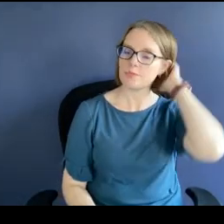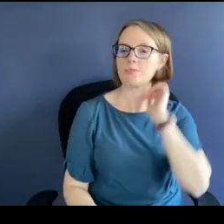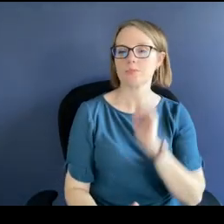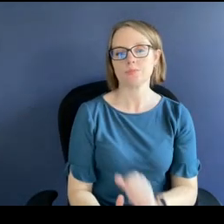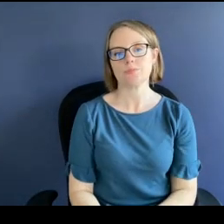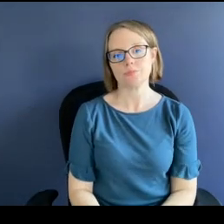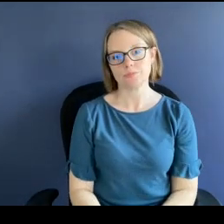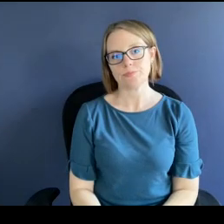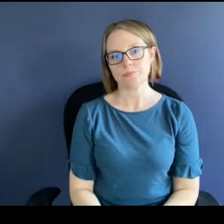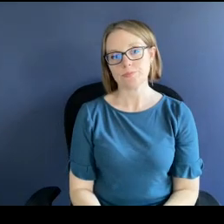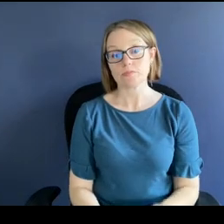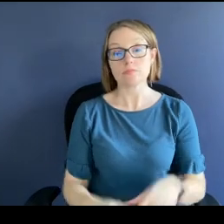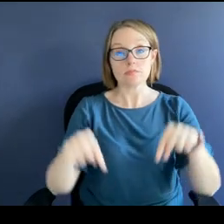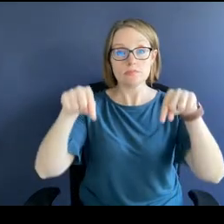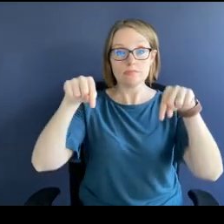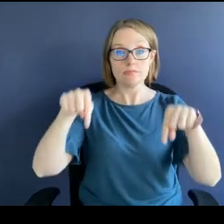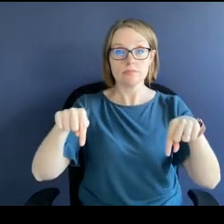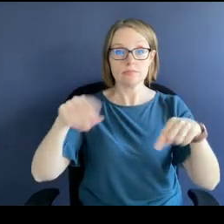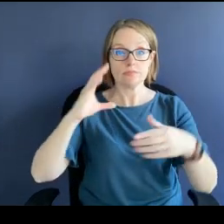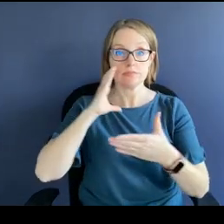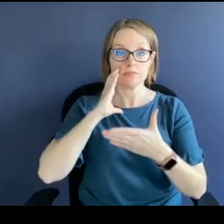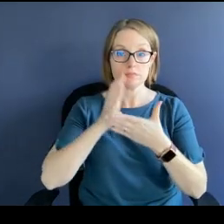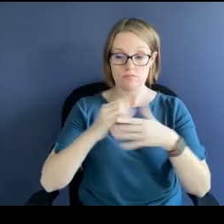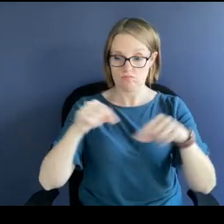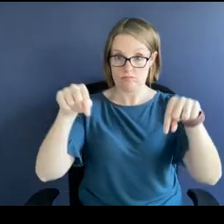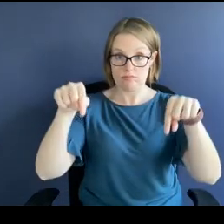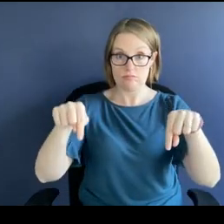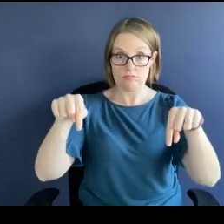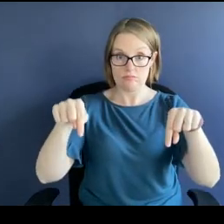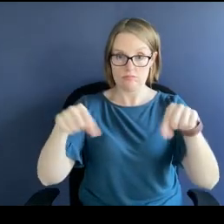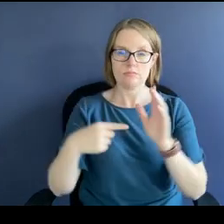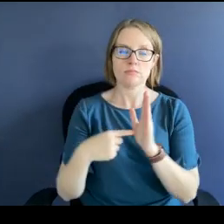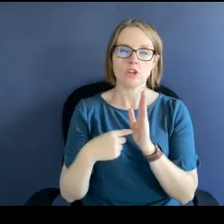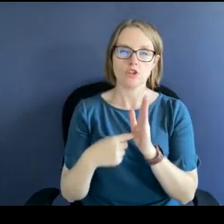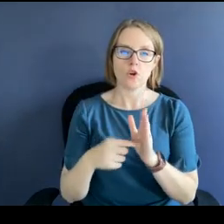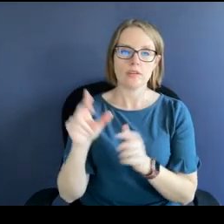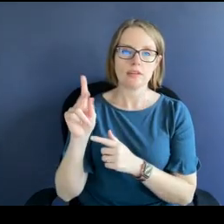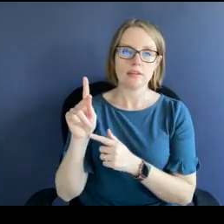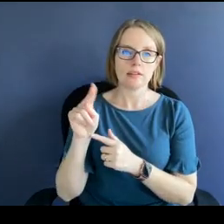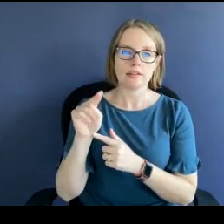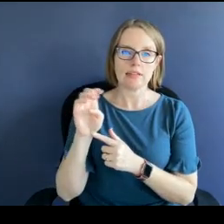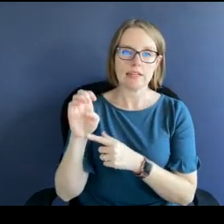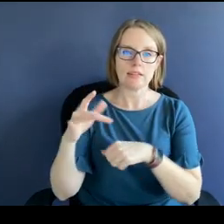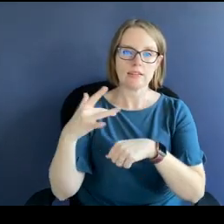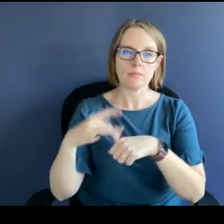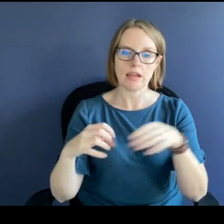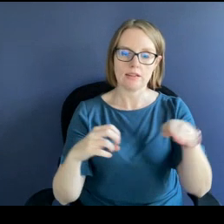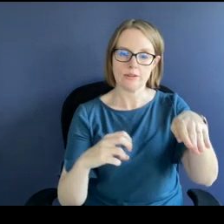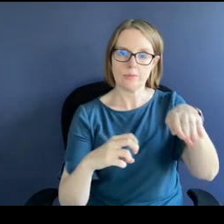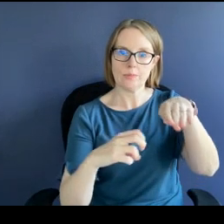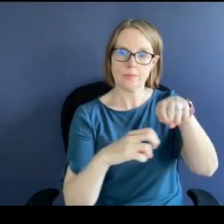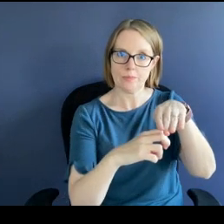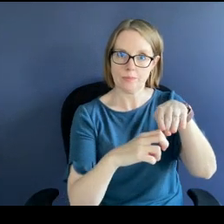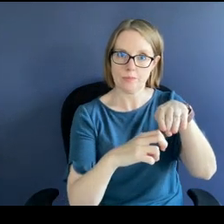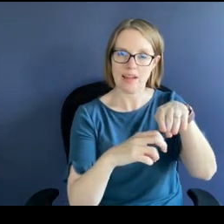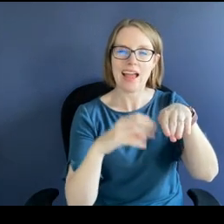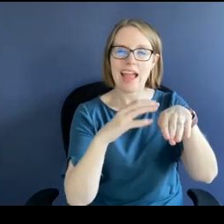The illustration on your screen shows the required knee space and CFS in a